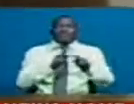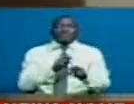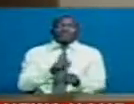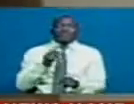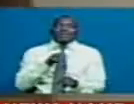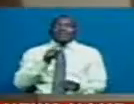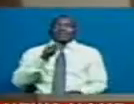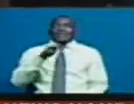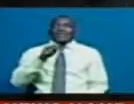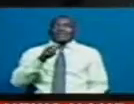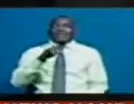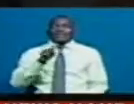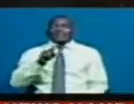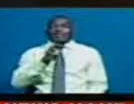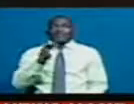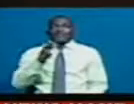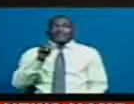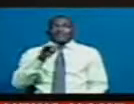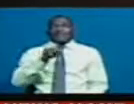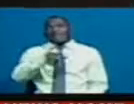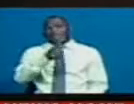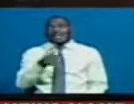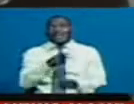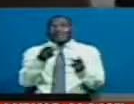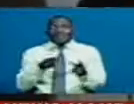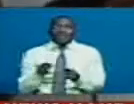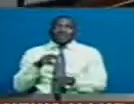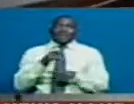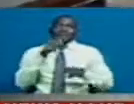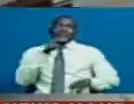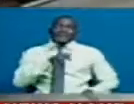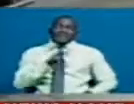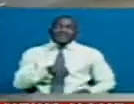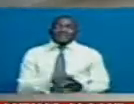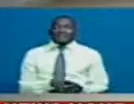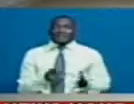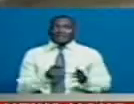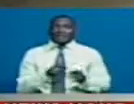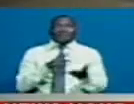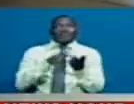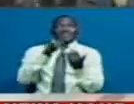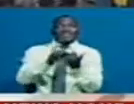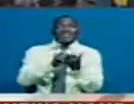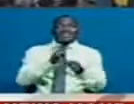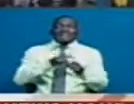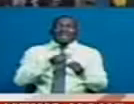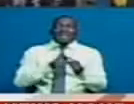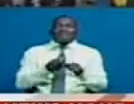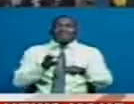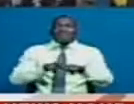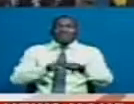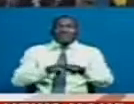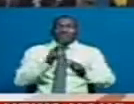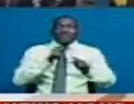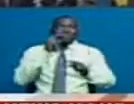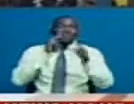West, Amansea Central, Bekwai, Bosome, Freho and Fomina. The facility comes at a time when there is an increase in